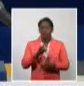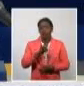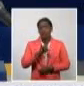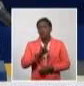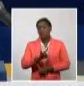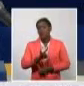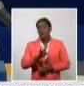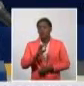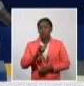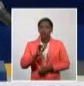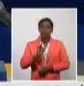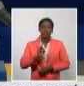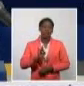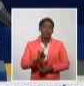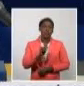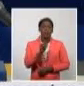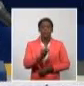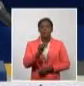49.2%.